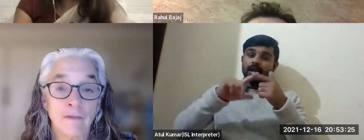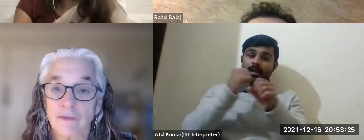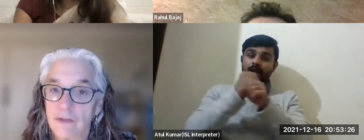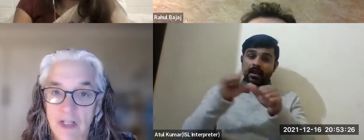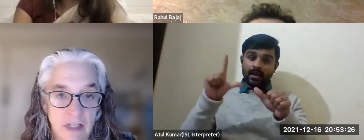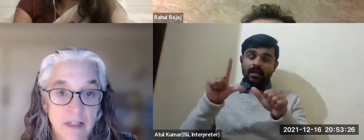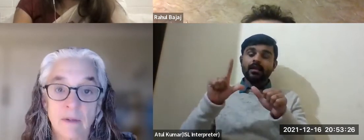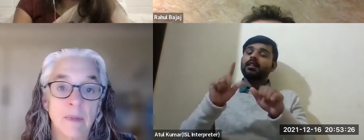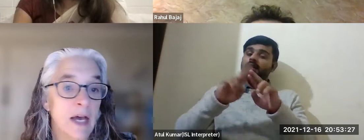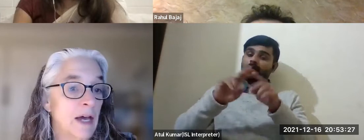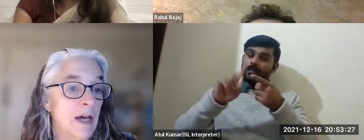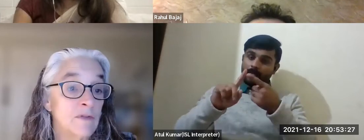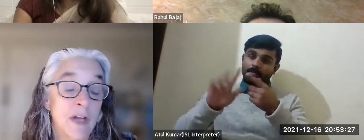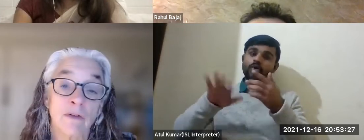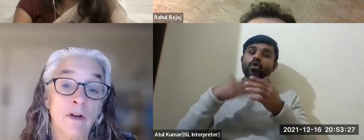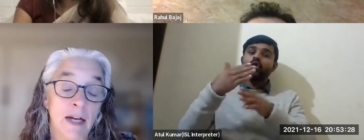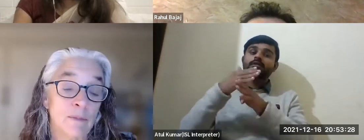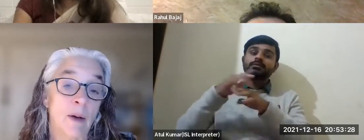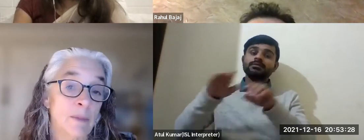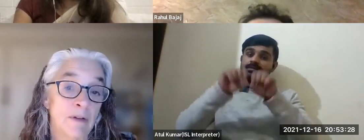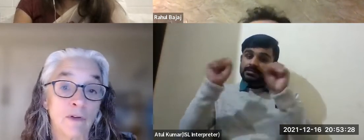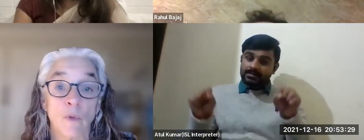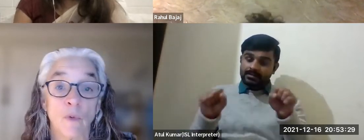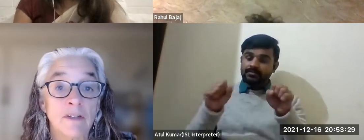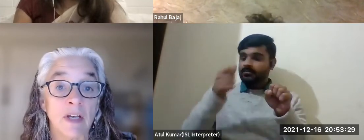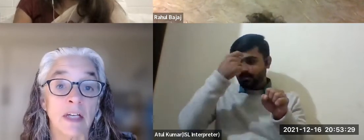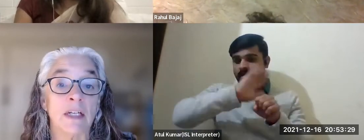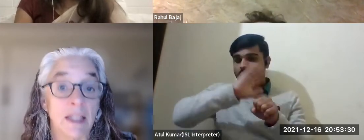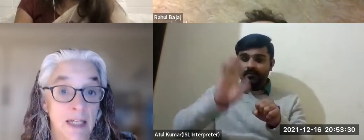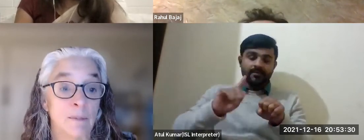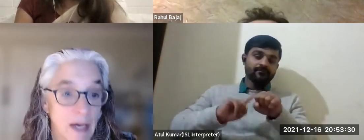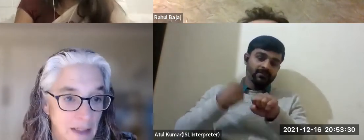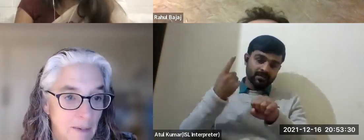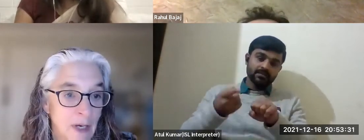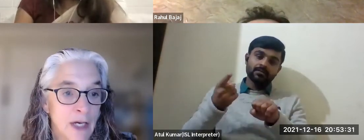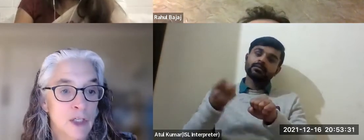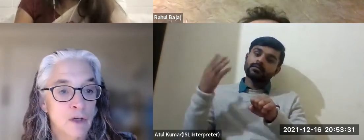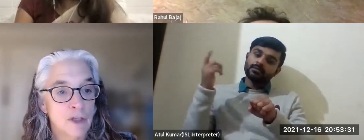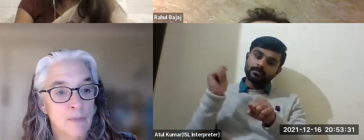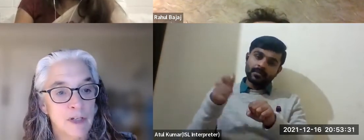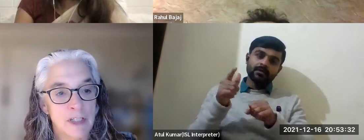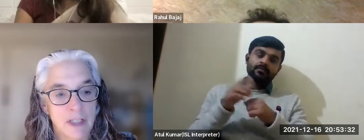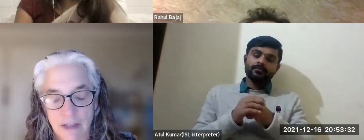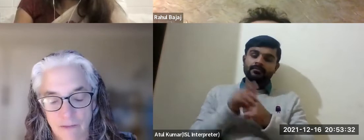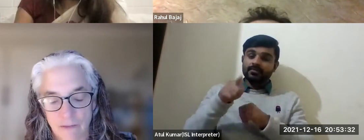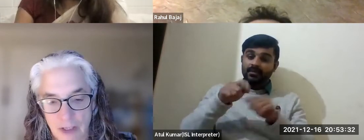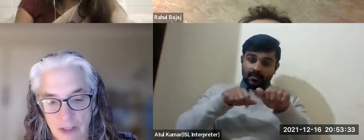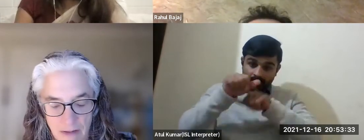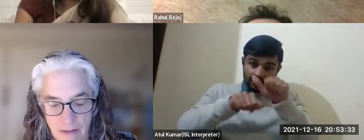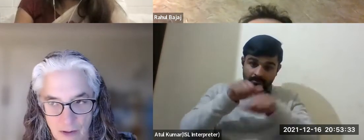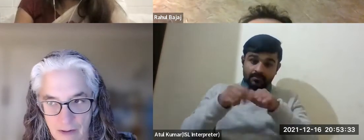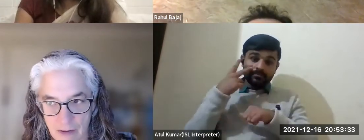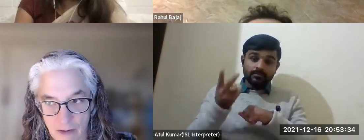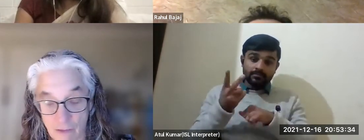part of the system, and we've never had a problem but for once in getting paid them. So this process, as you've